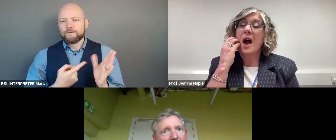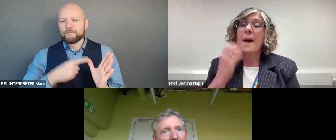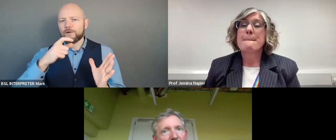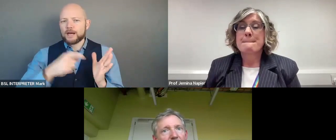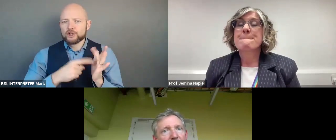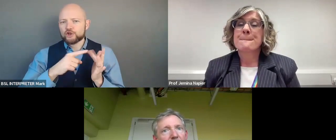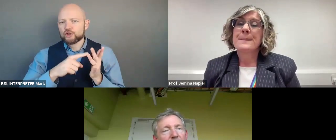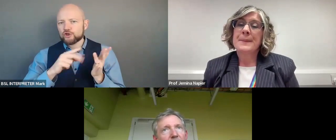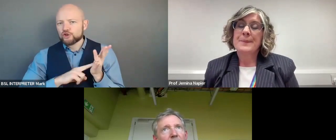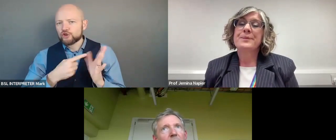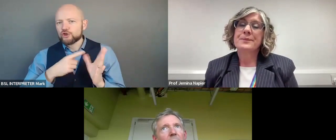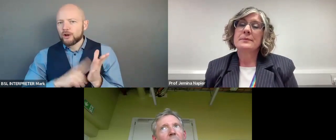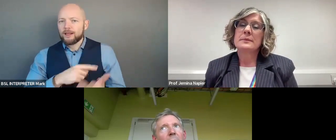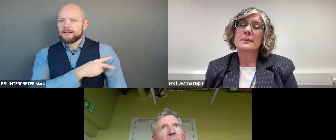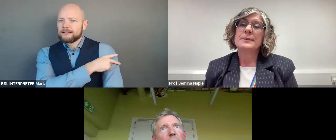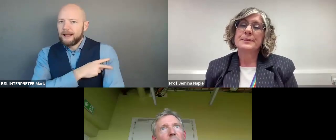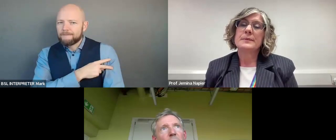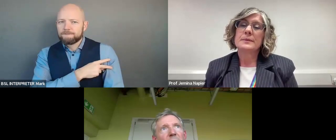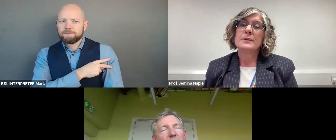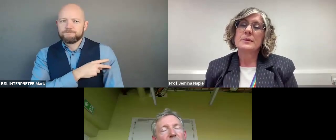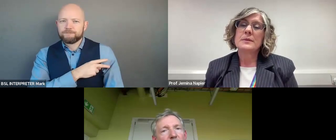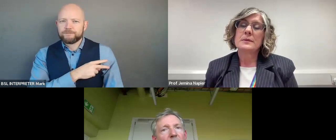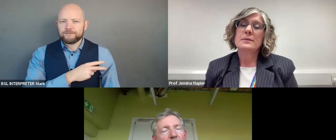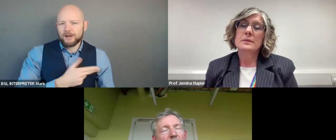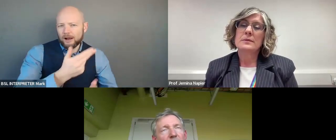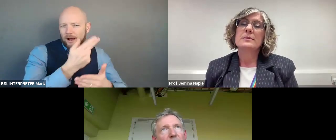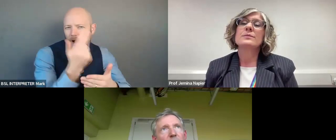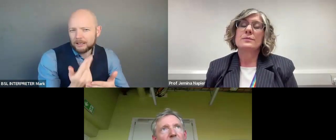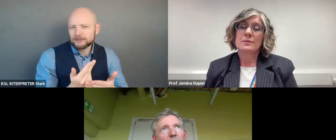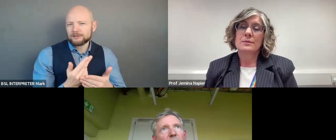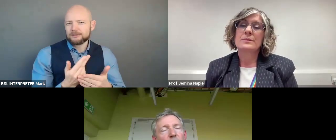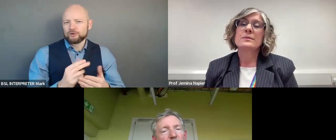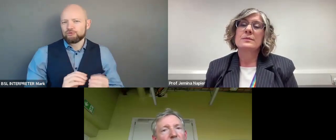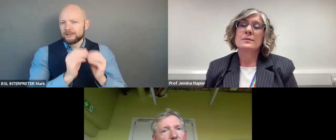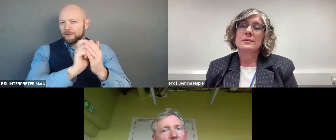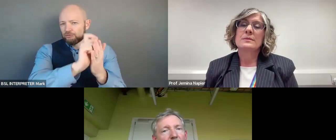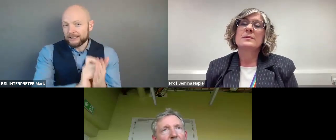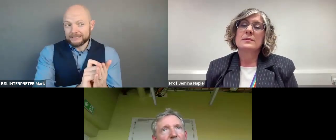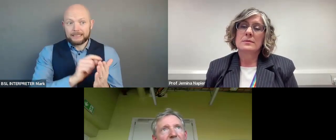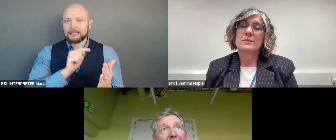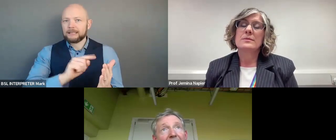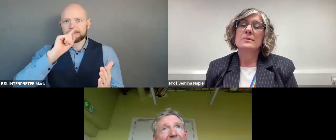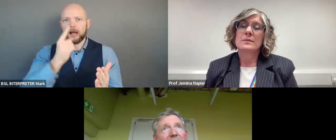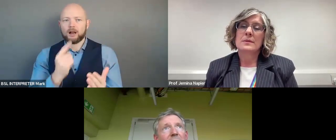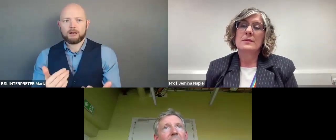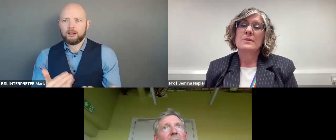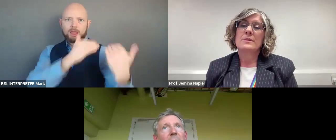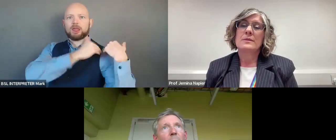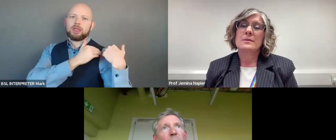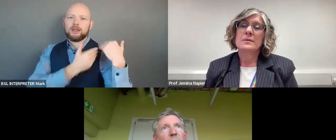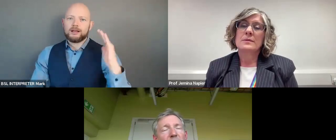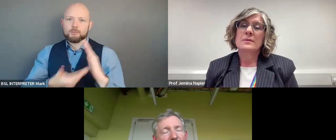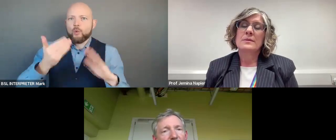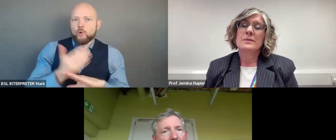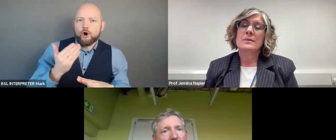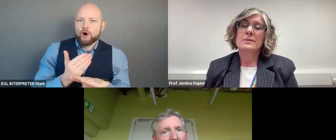practice, creative writing, etc., for whom the additional burden of peer review is really quite hard, and yet